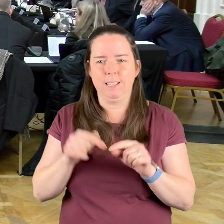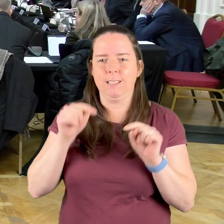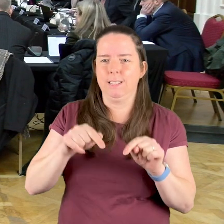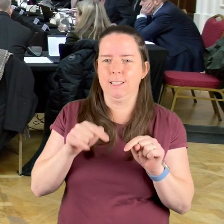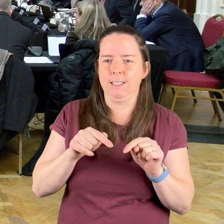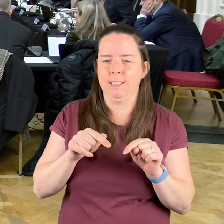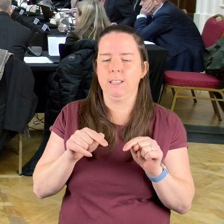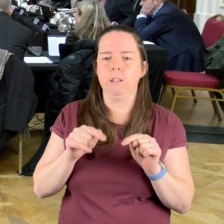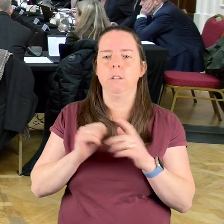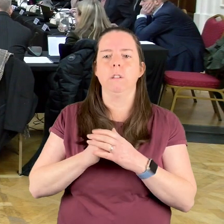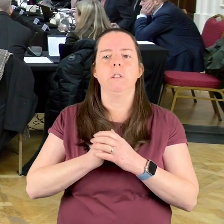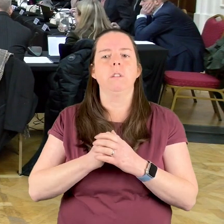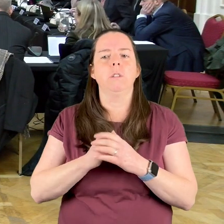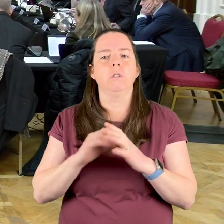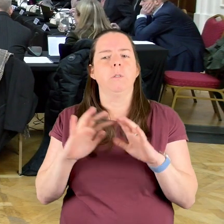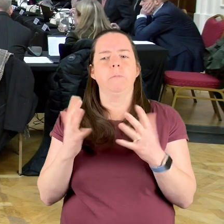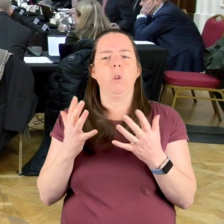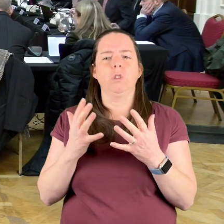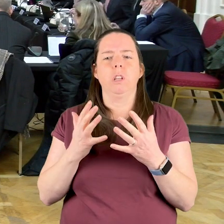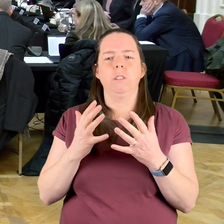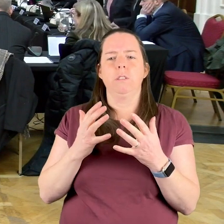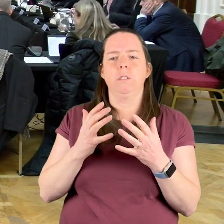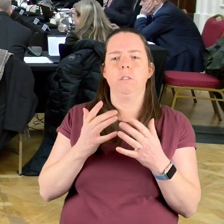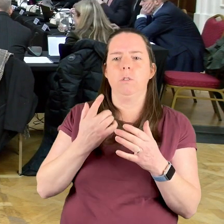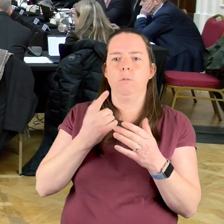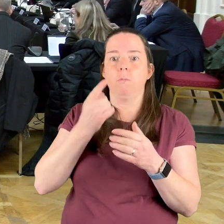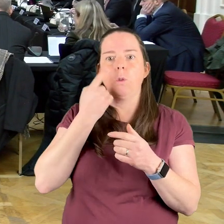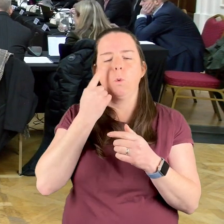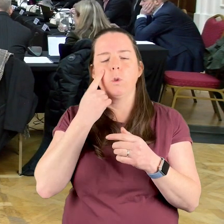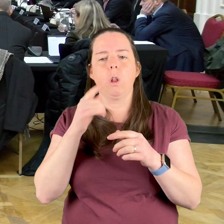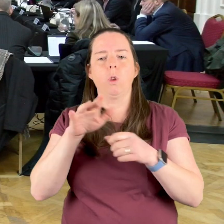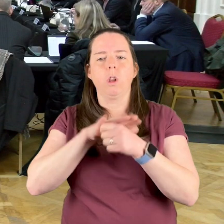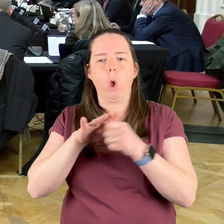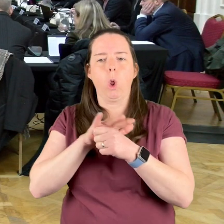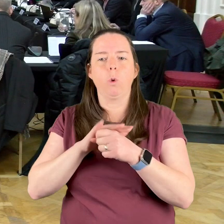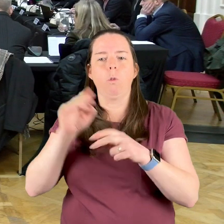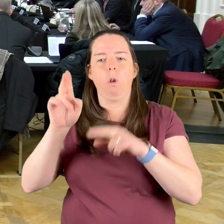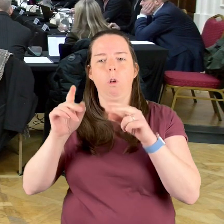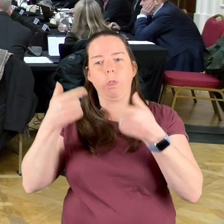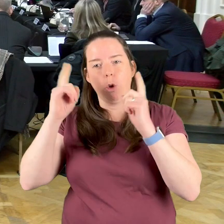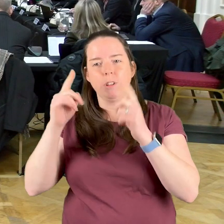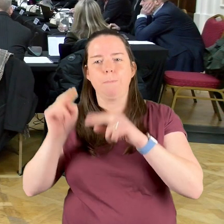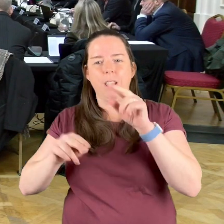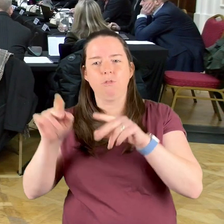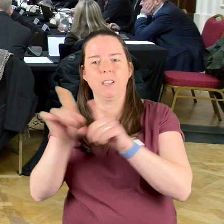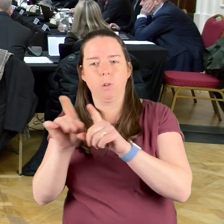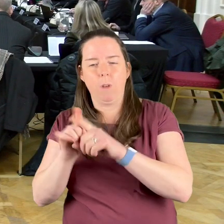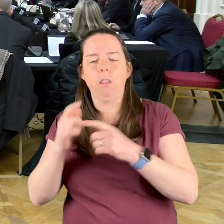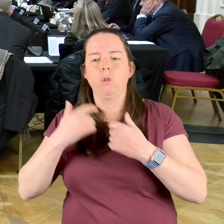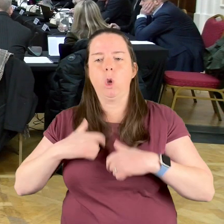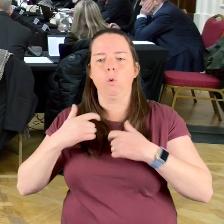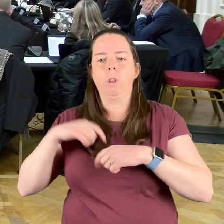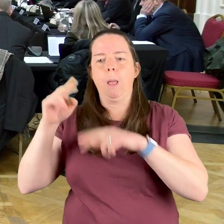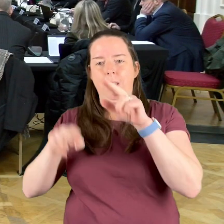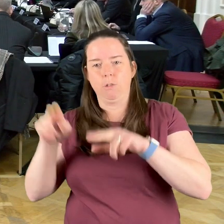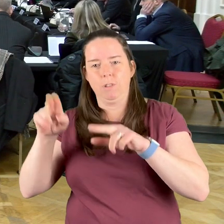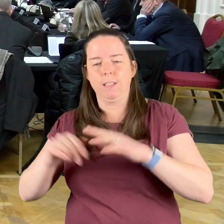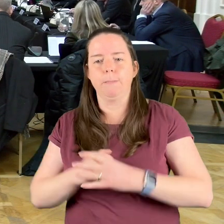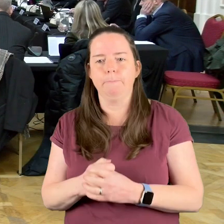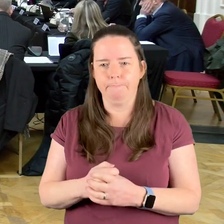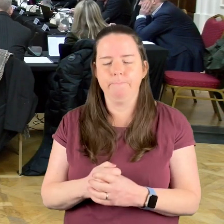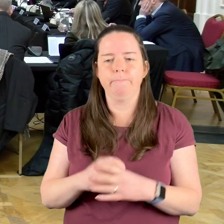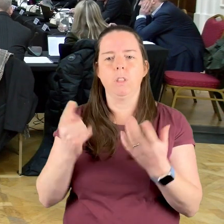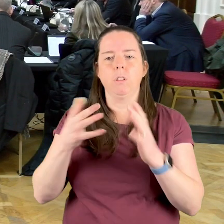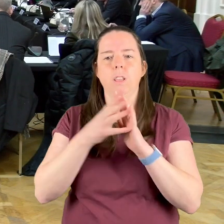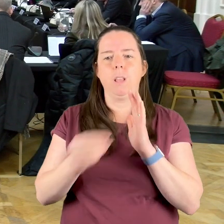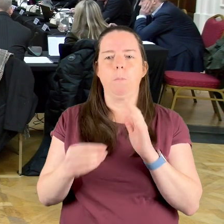not just health, looking at local authority metrics as well and social care metrics in that. So these are examples of the metrics